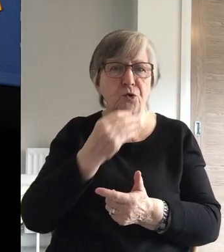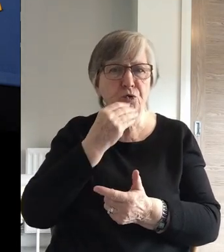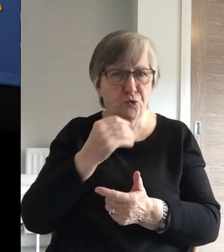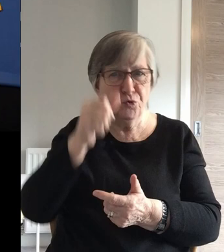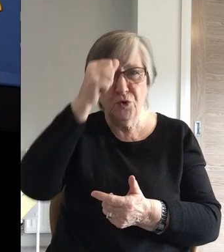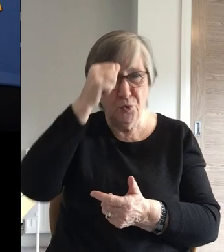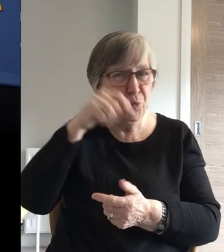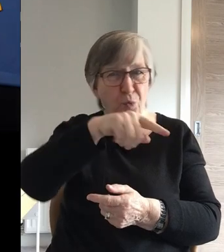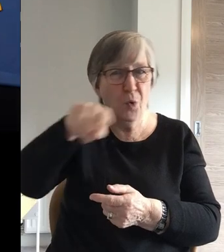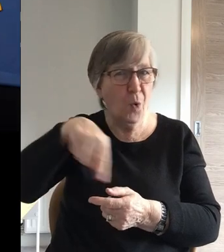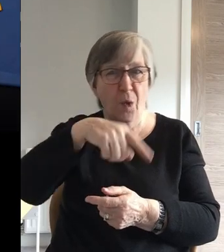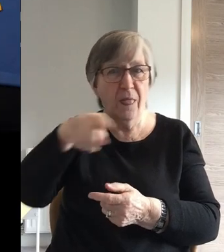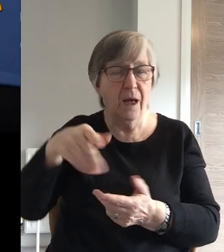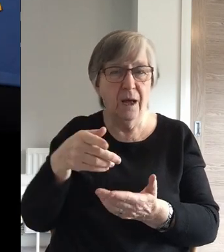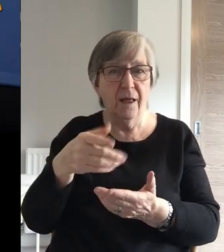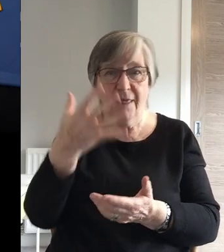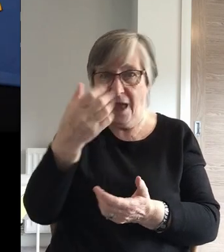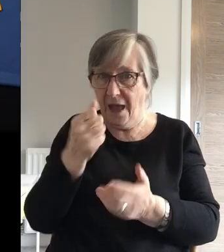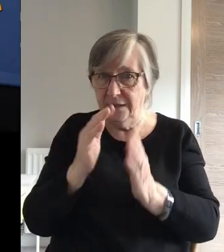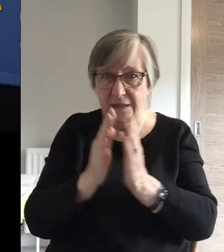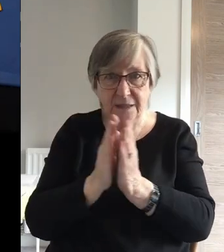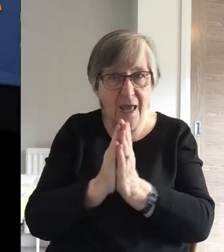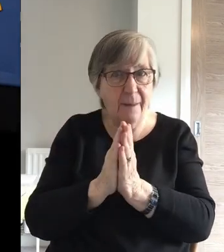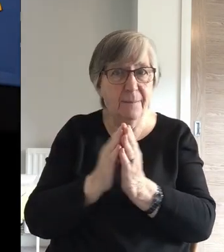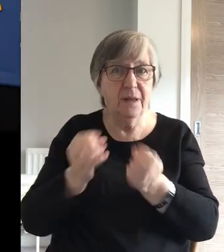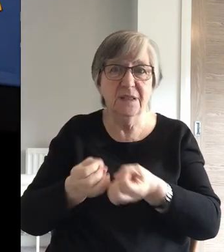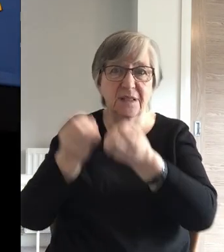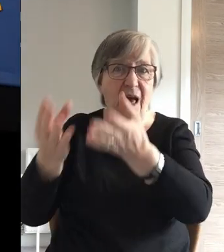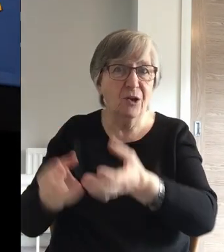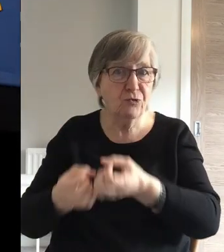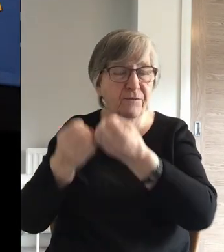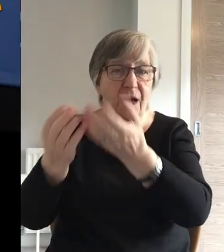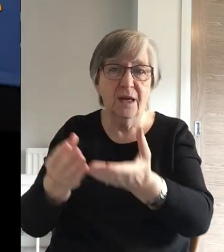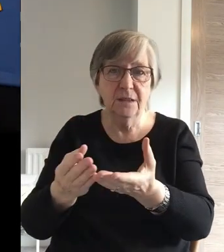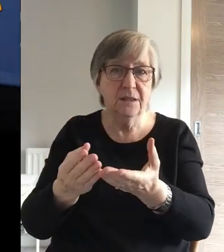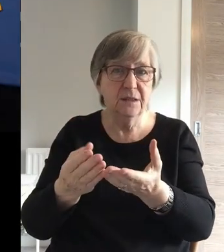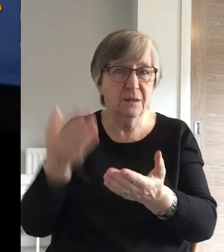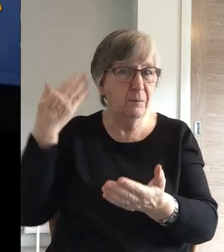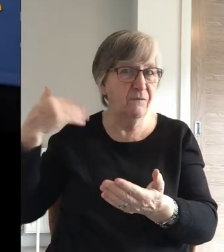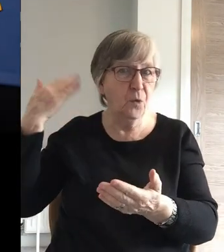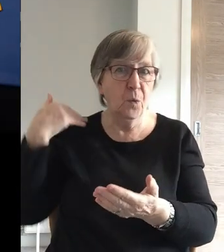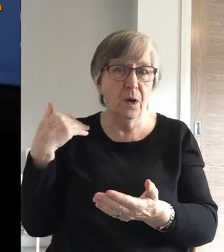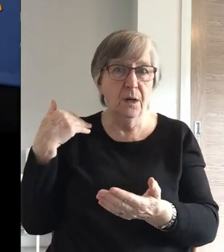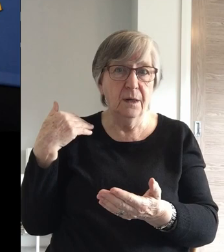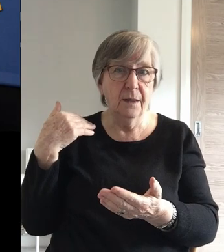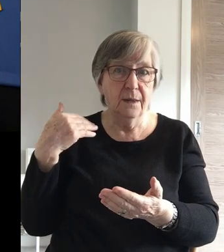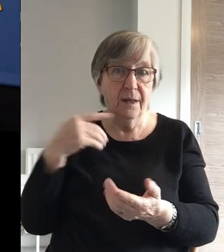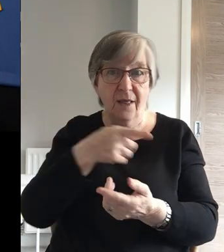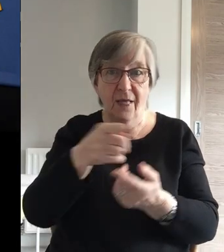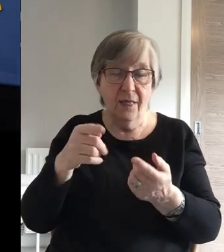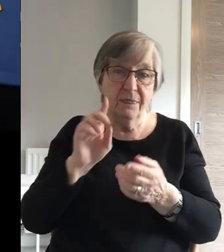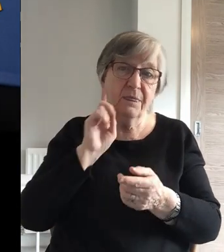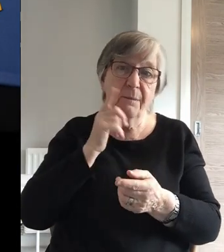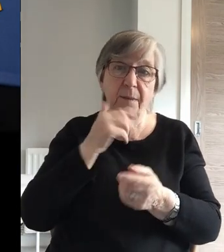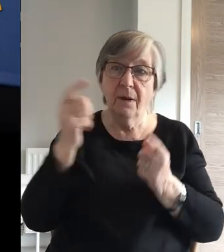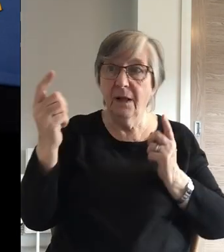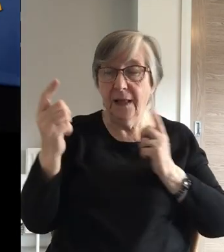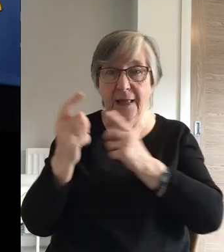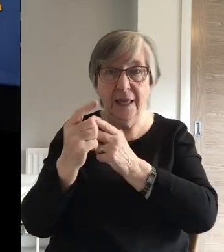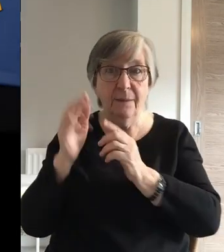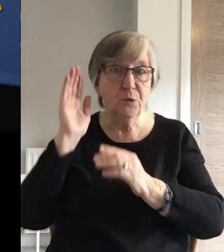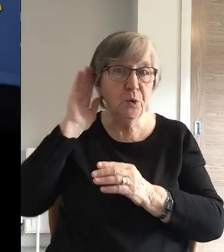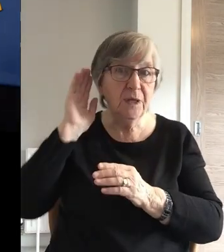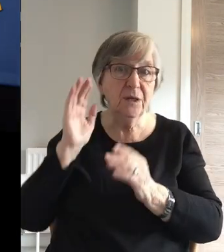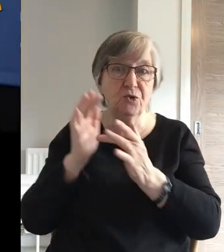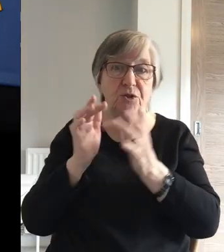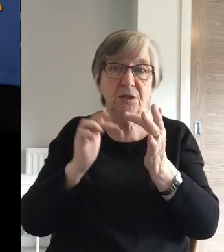all of that. They had their temple, their sacrifices, and their ways for all of these things. No, they came to hear Jesus because Jesus